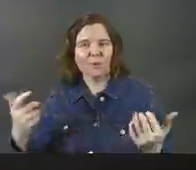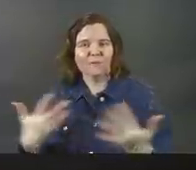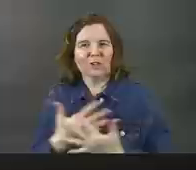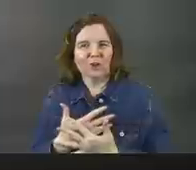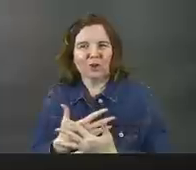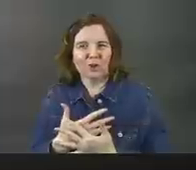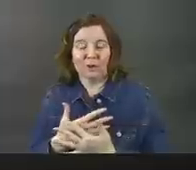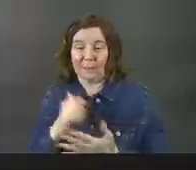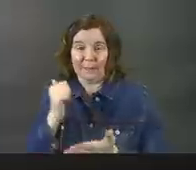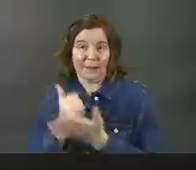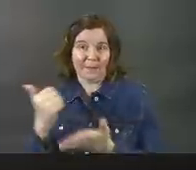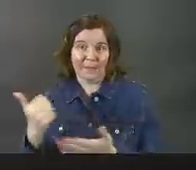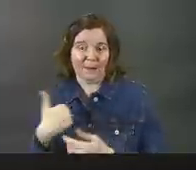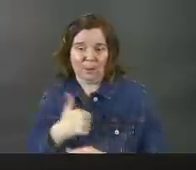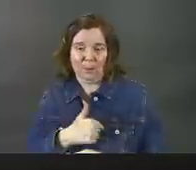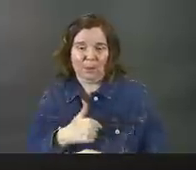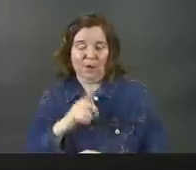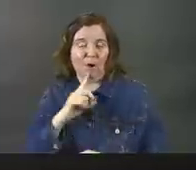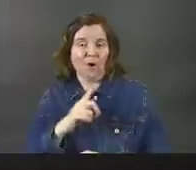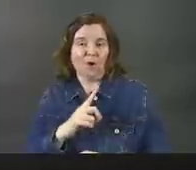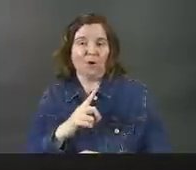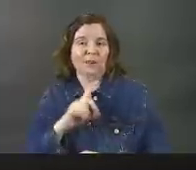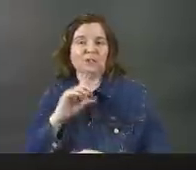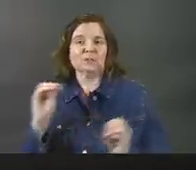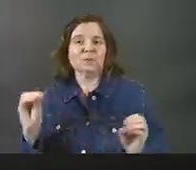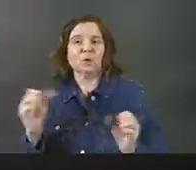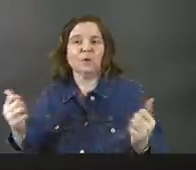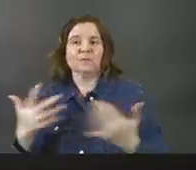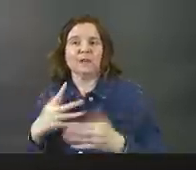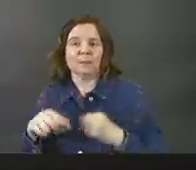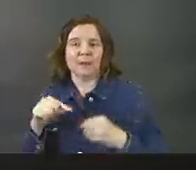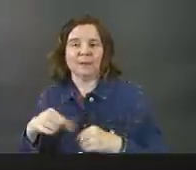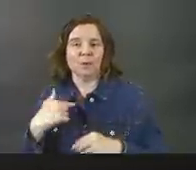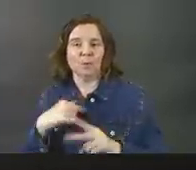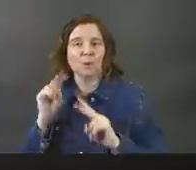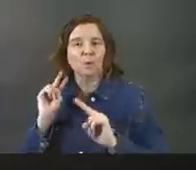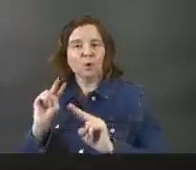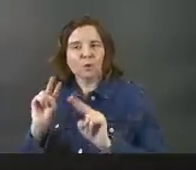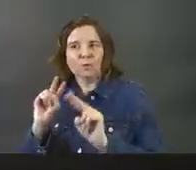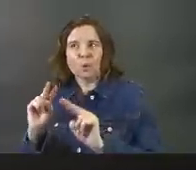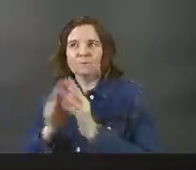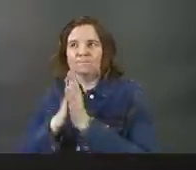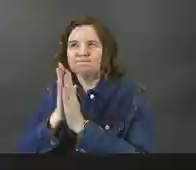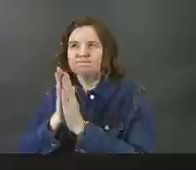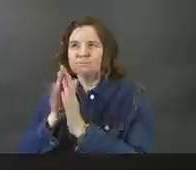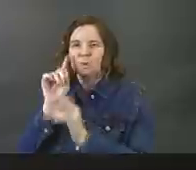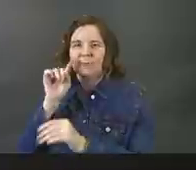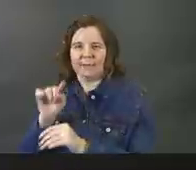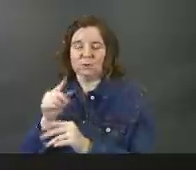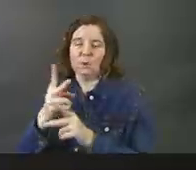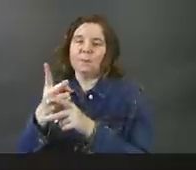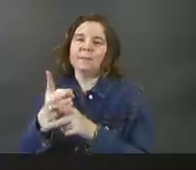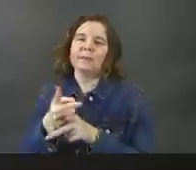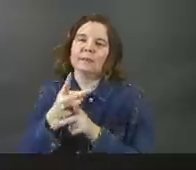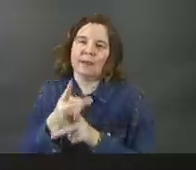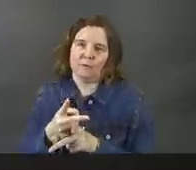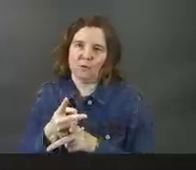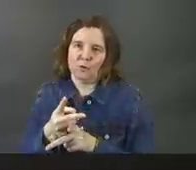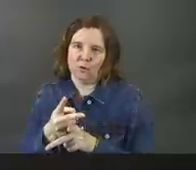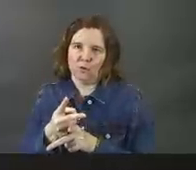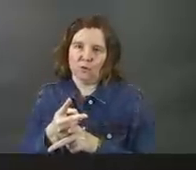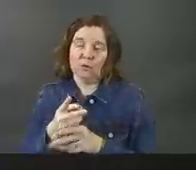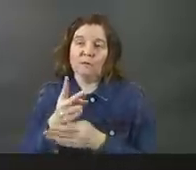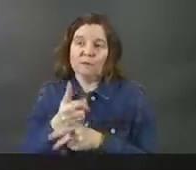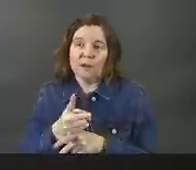fear. I mean, amen. Like there should be no fear about this. We're looking forward to this. So let's be careful. Let's treat